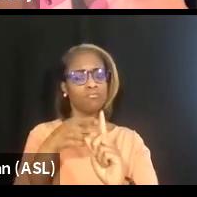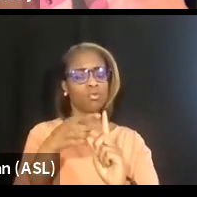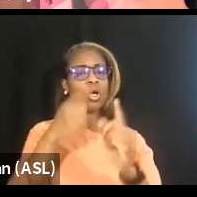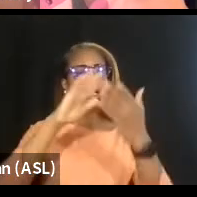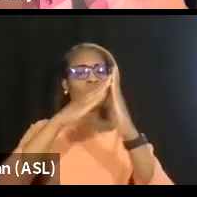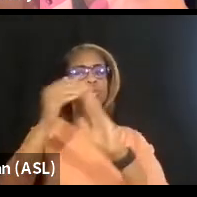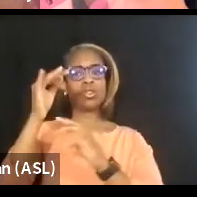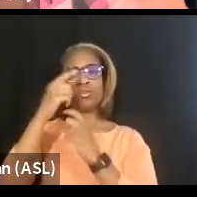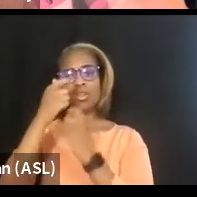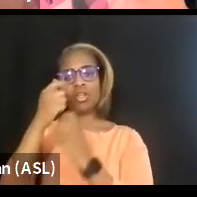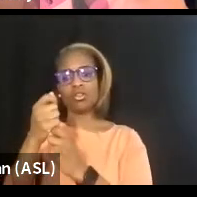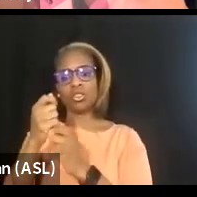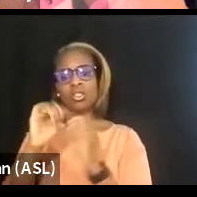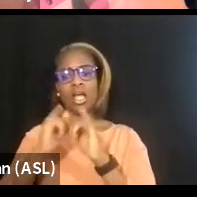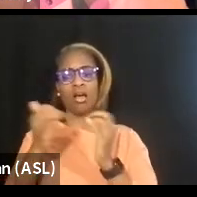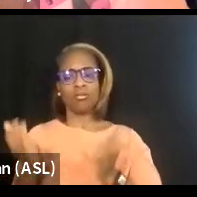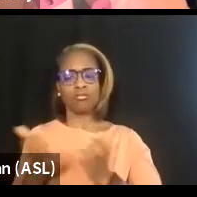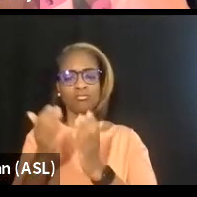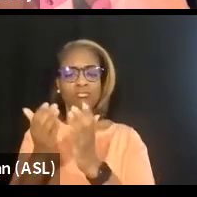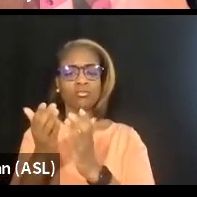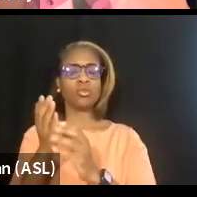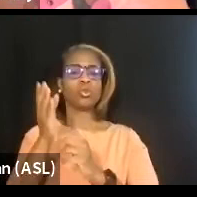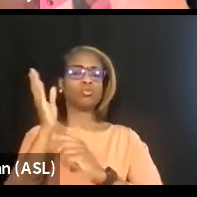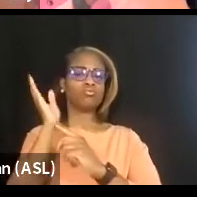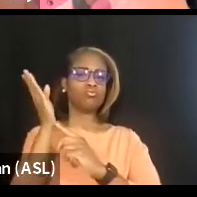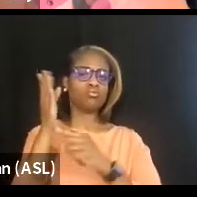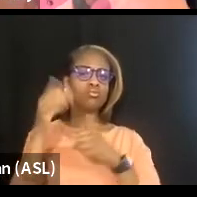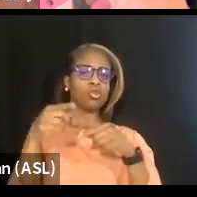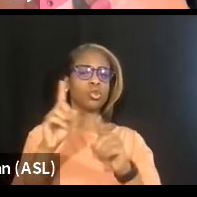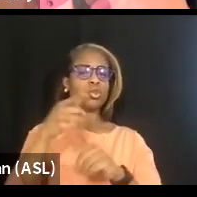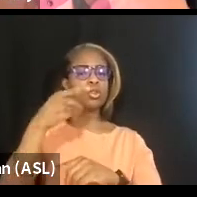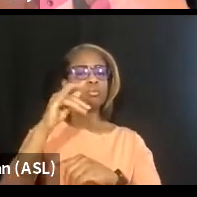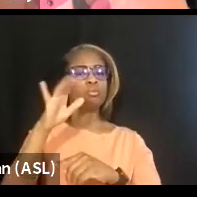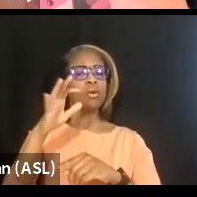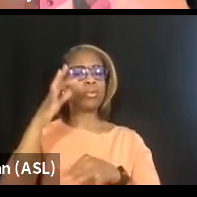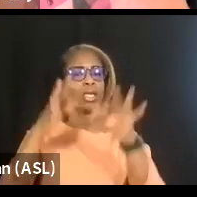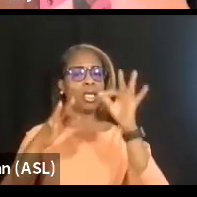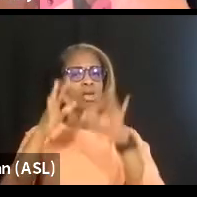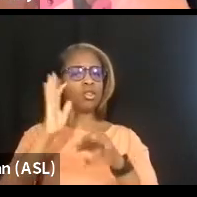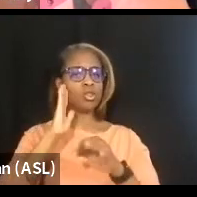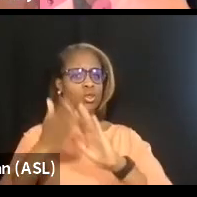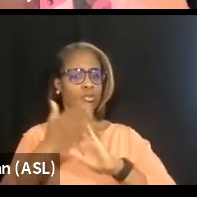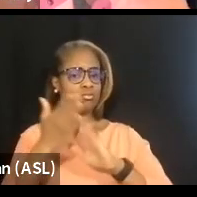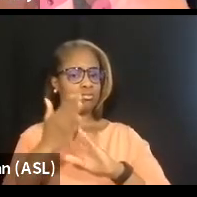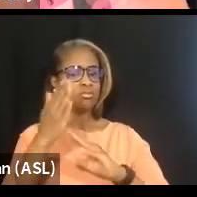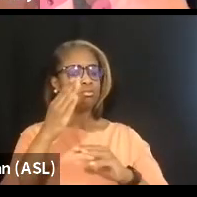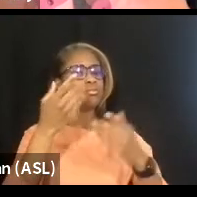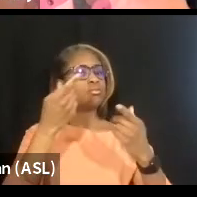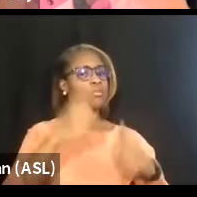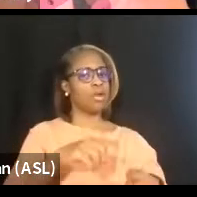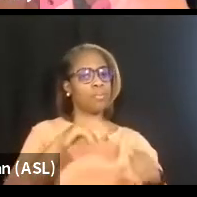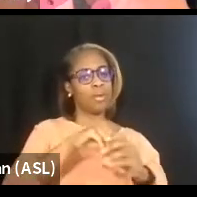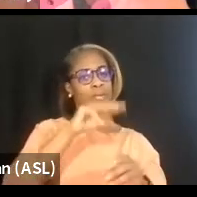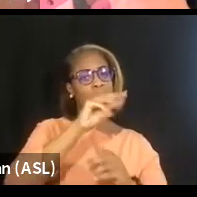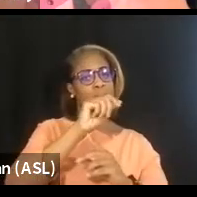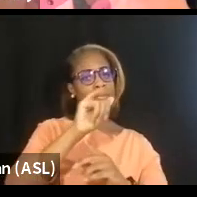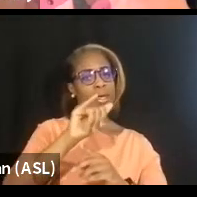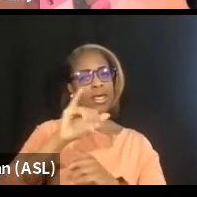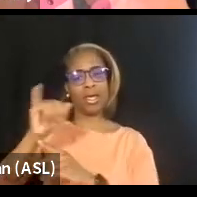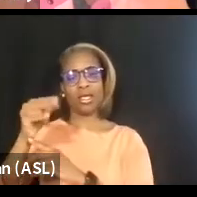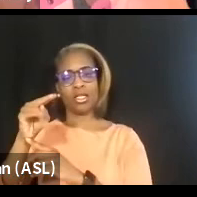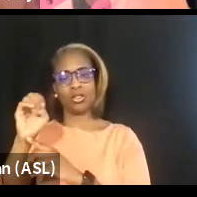how to encourage them to speak at the public hearings you will be conducting in May and June. As